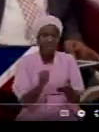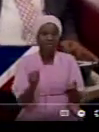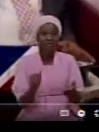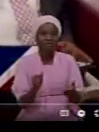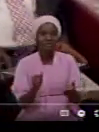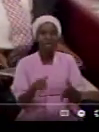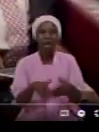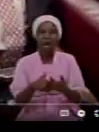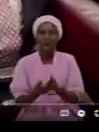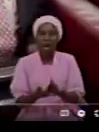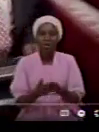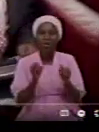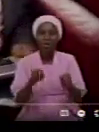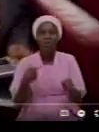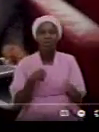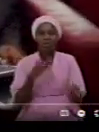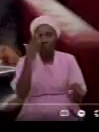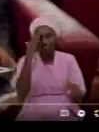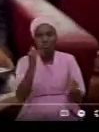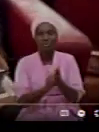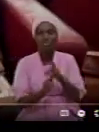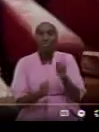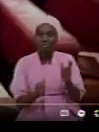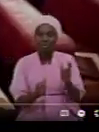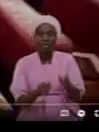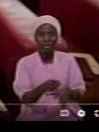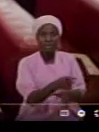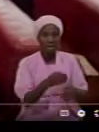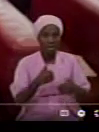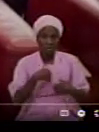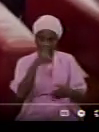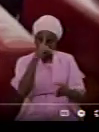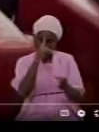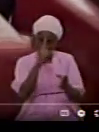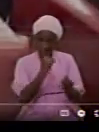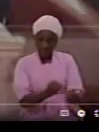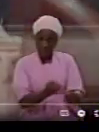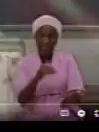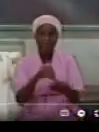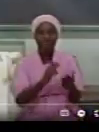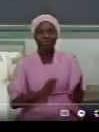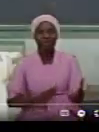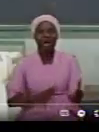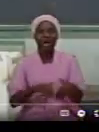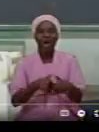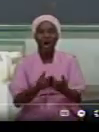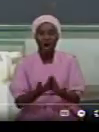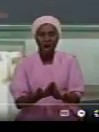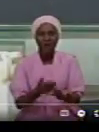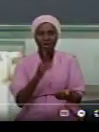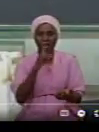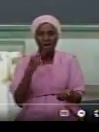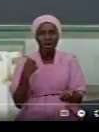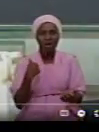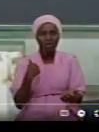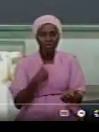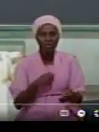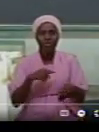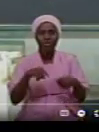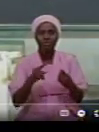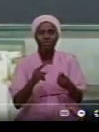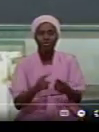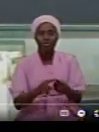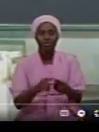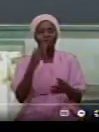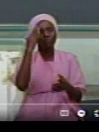know that? Their faith in Christ. Are we going to discern that? What evidence